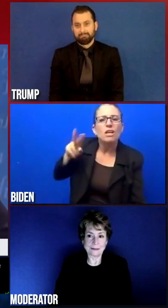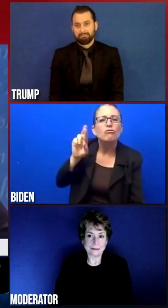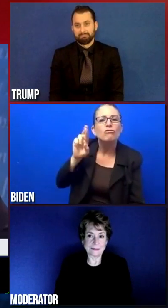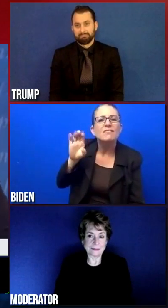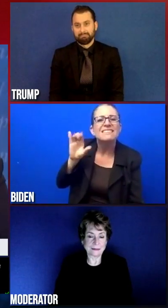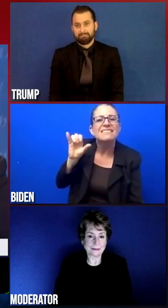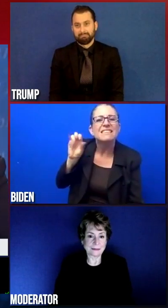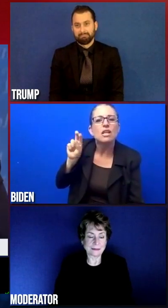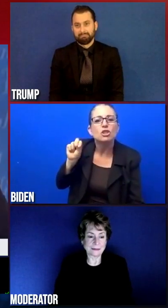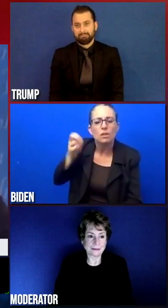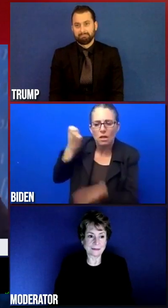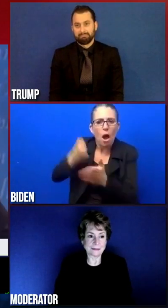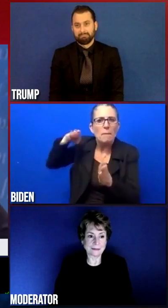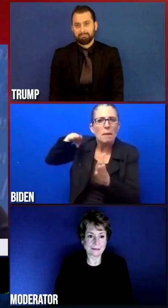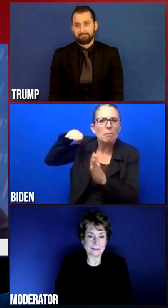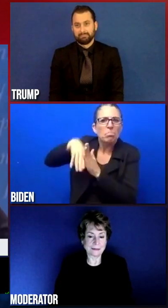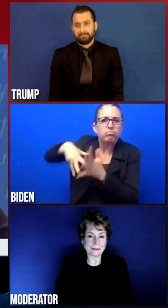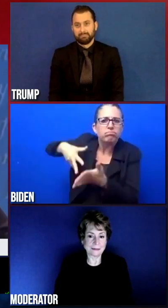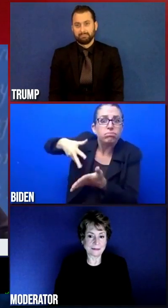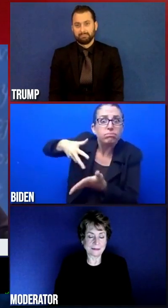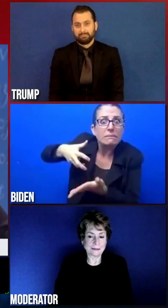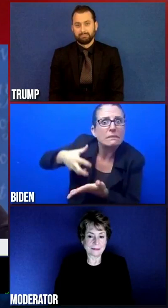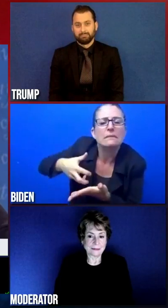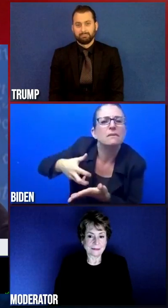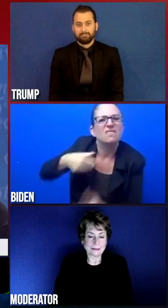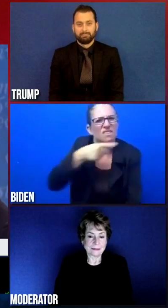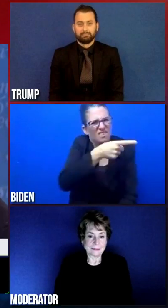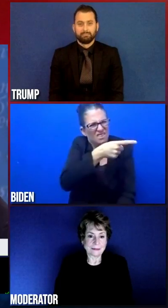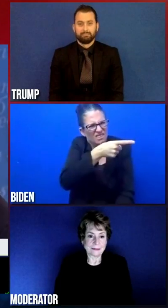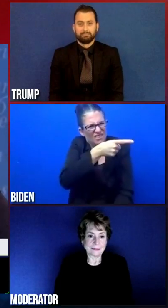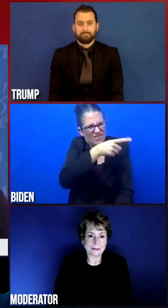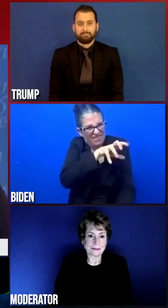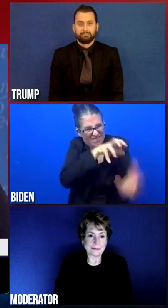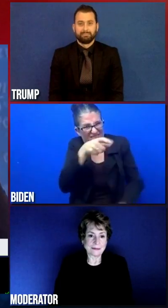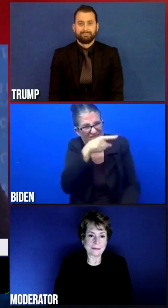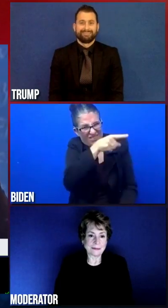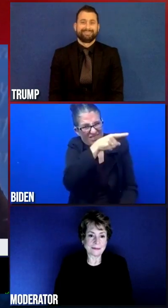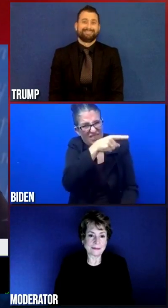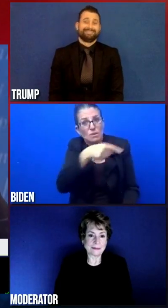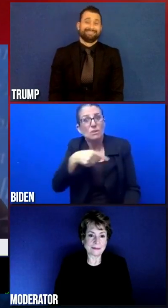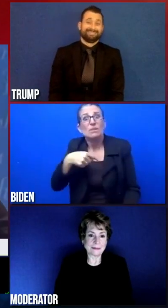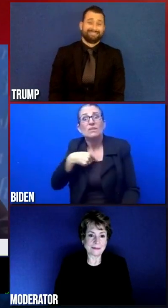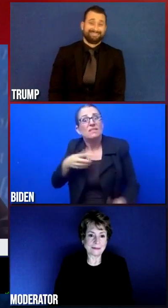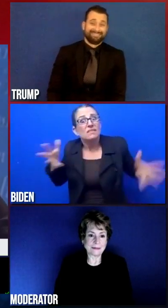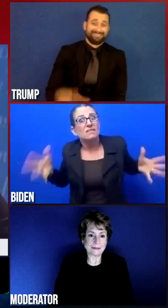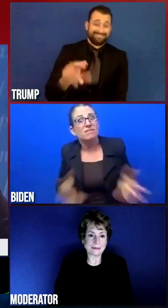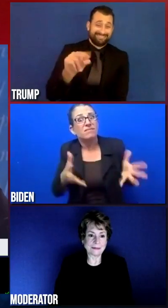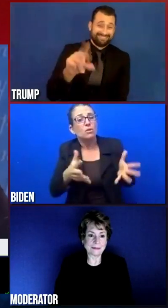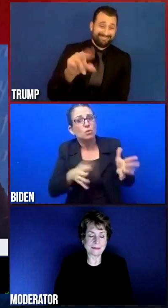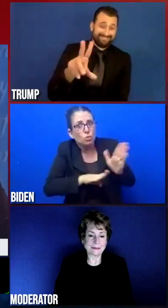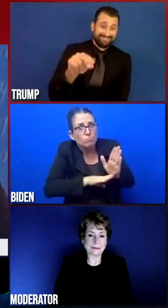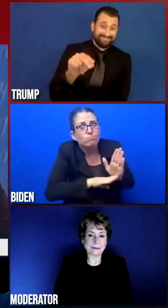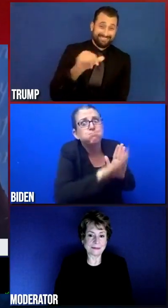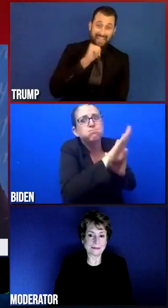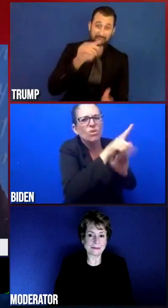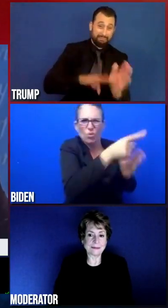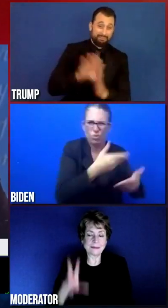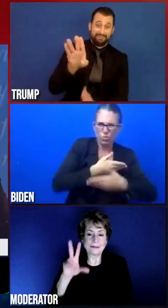booming economy. He blew it. It wasn't booming. Blew it. It wasn't booming. It was the weakest recovery